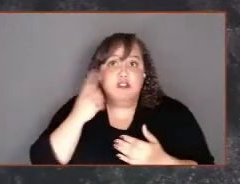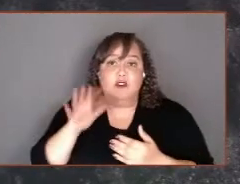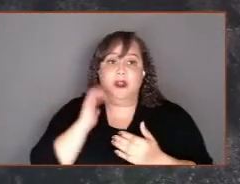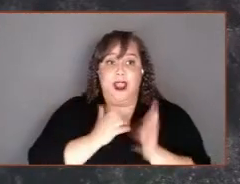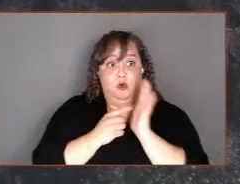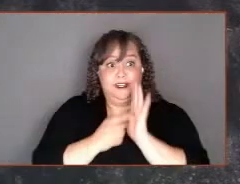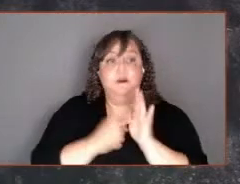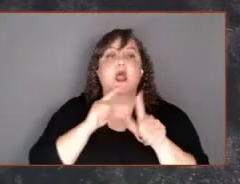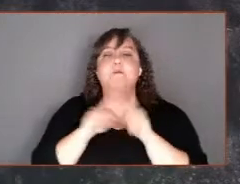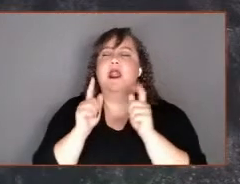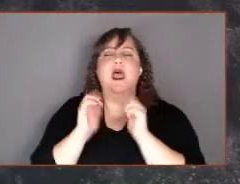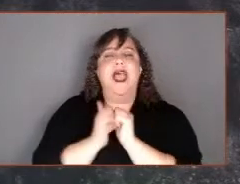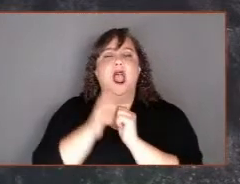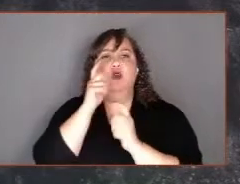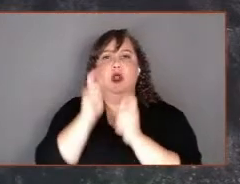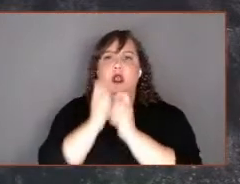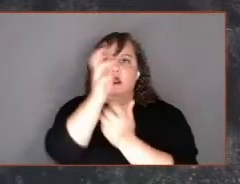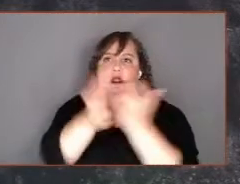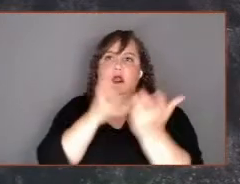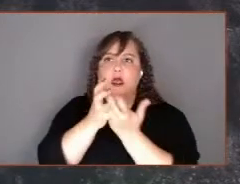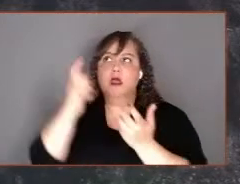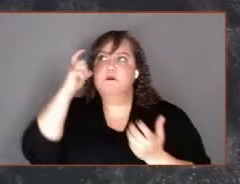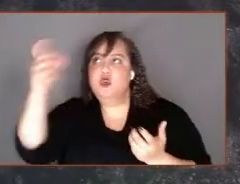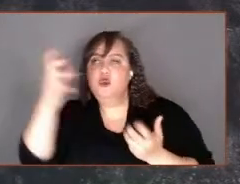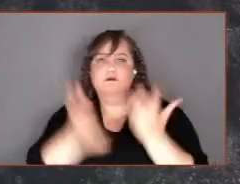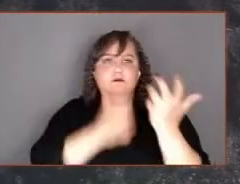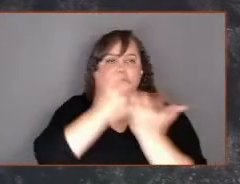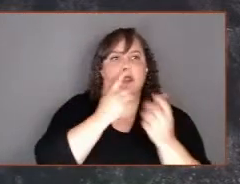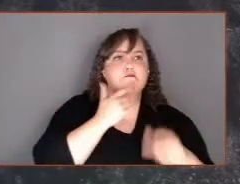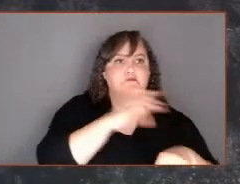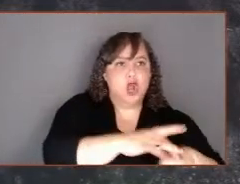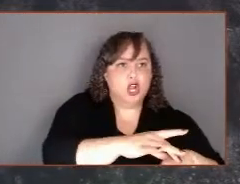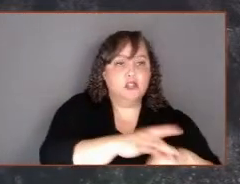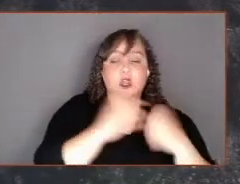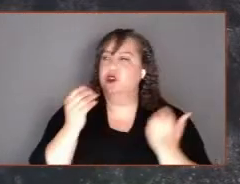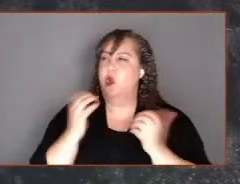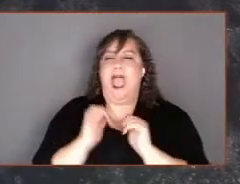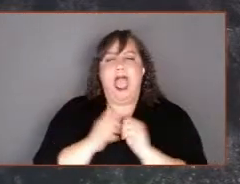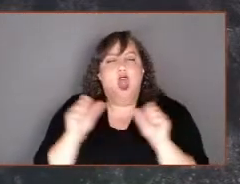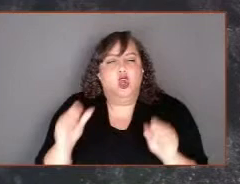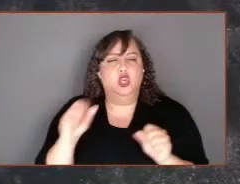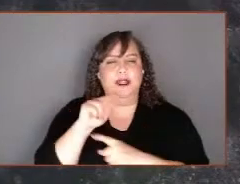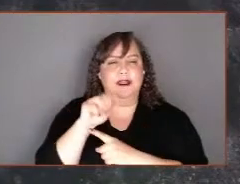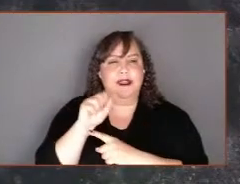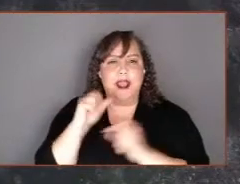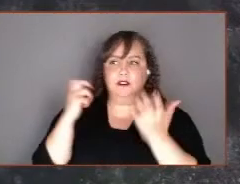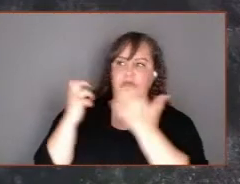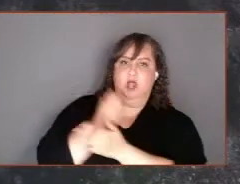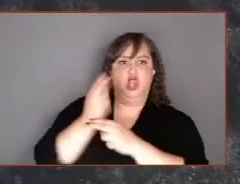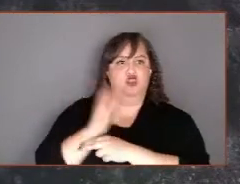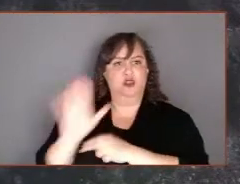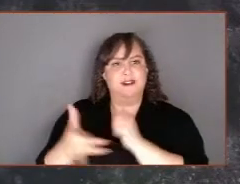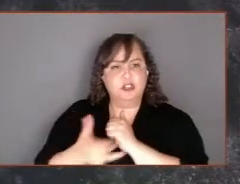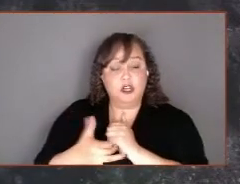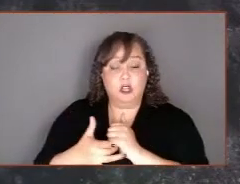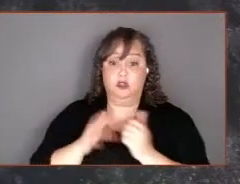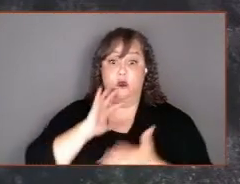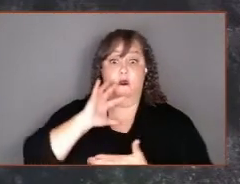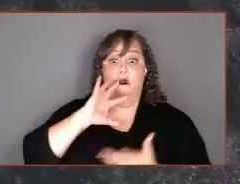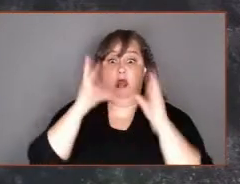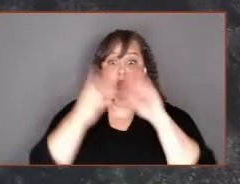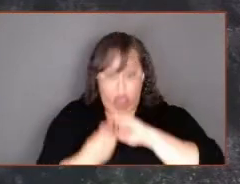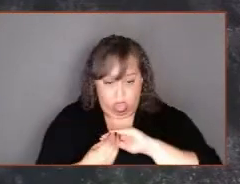to work on the Moon and on Mars. What's the path to flight so that we at NASA could potentially take advantage of this? And all of the points for that come together to